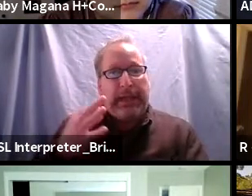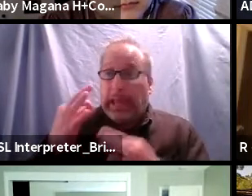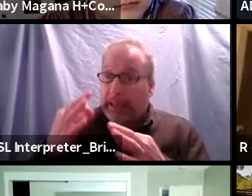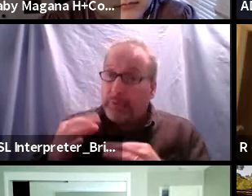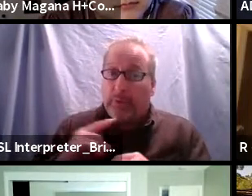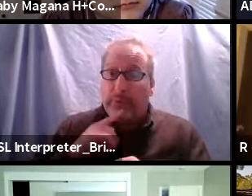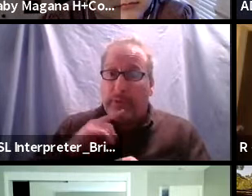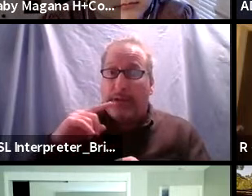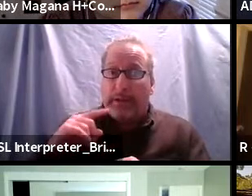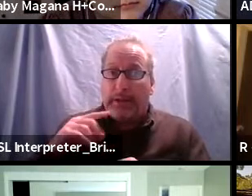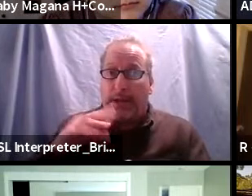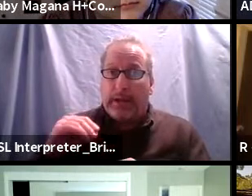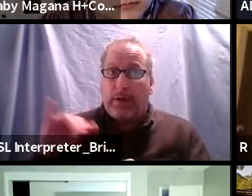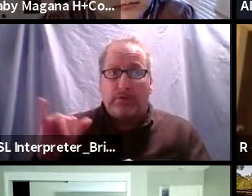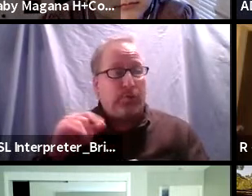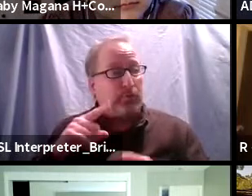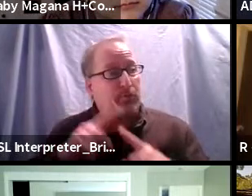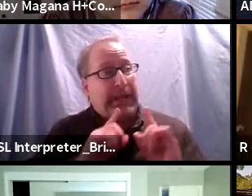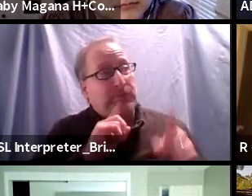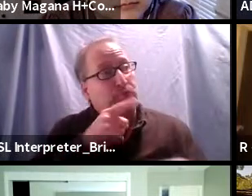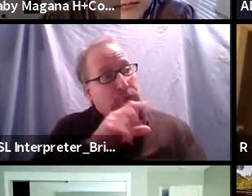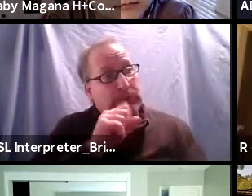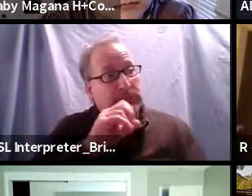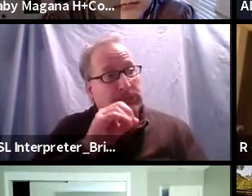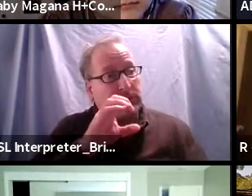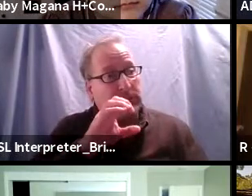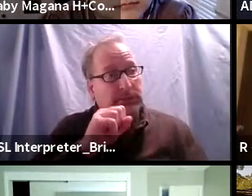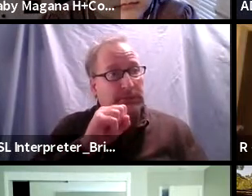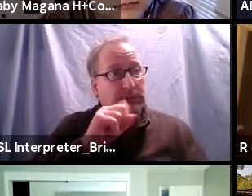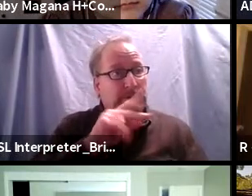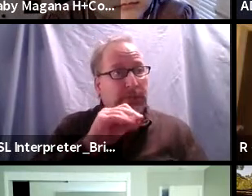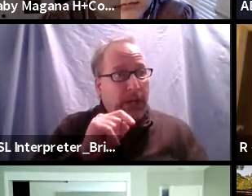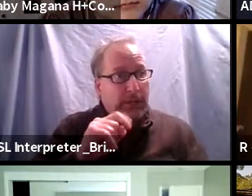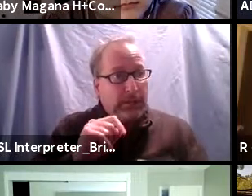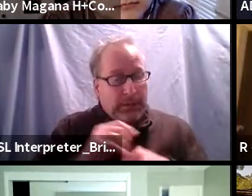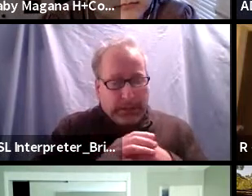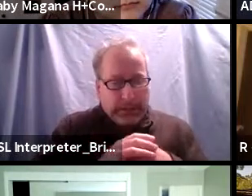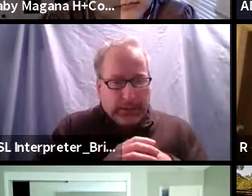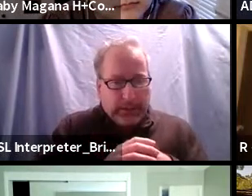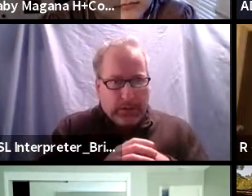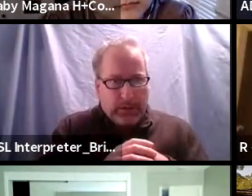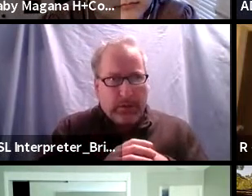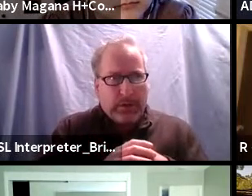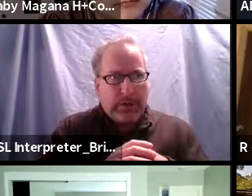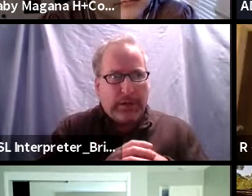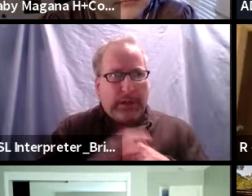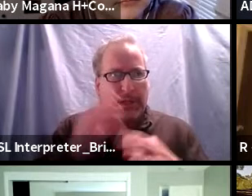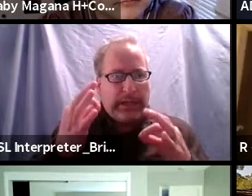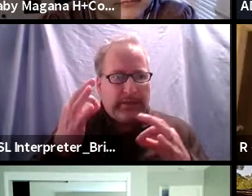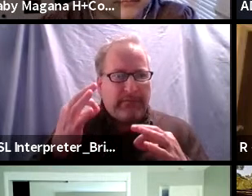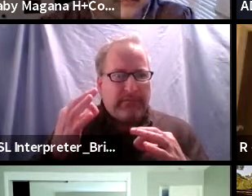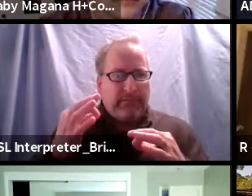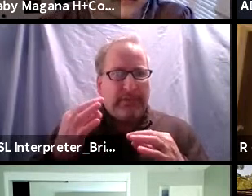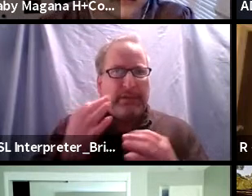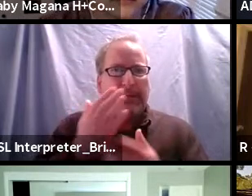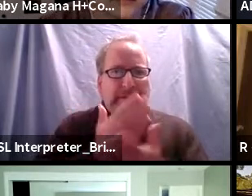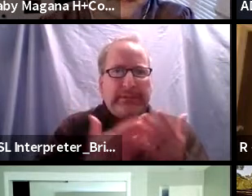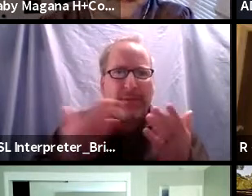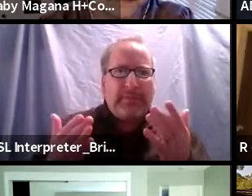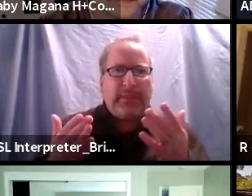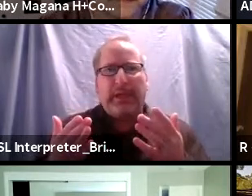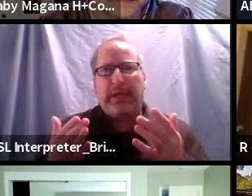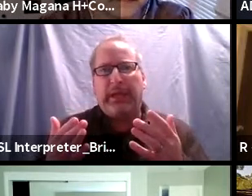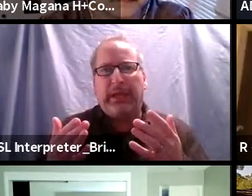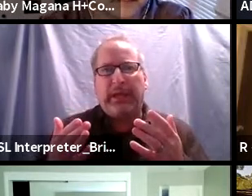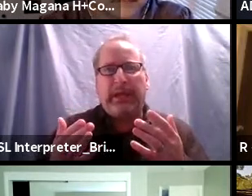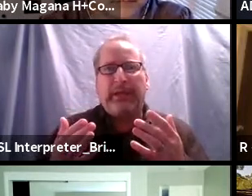And then to your point, Scott, I think just in addition, of course, just sending, if there are written, some things are just sort of like, hey, we did